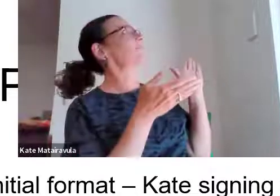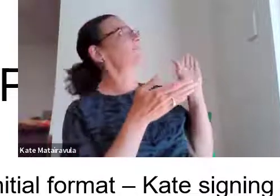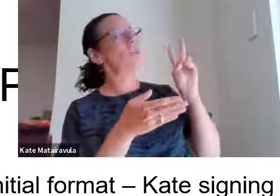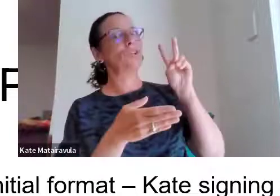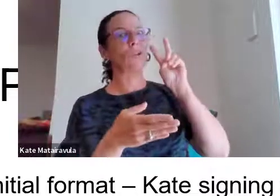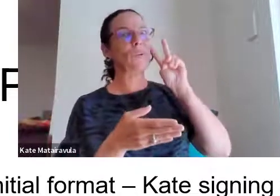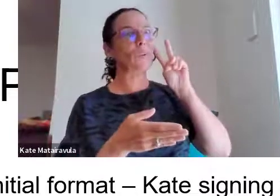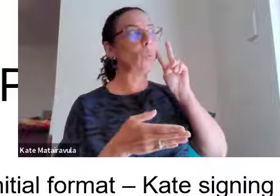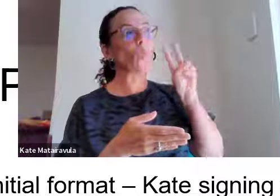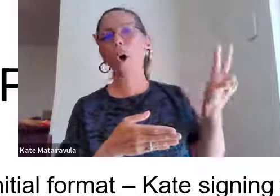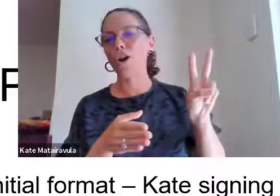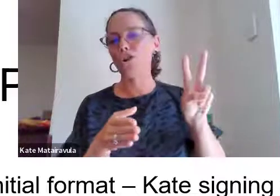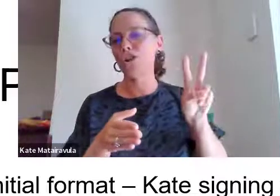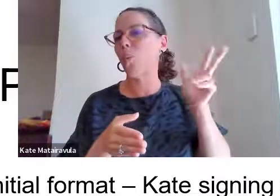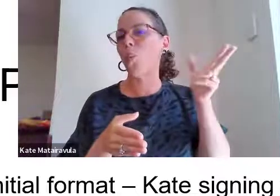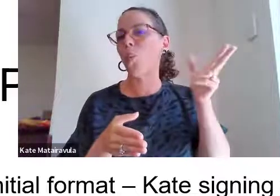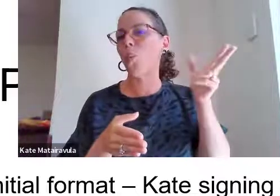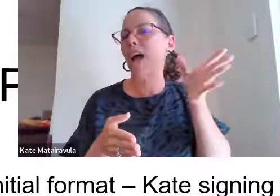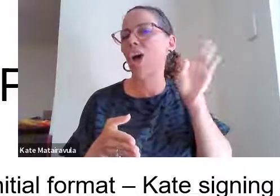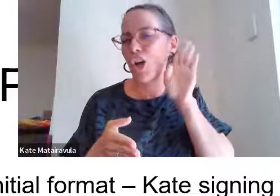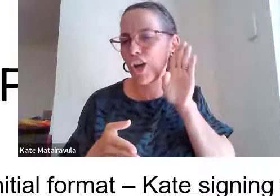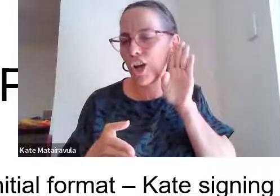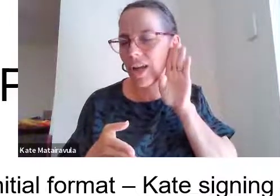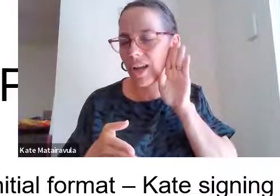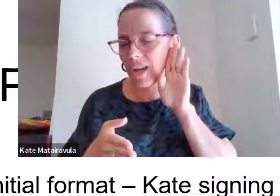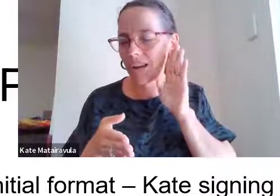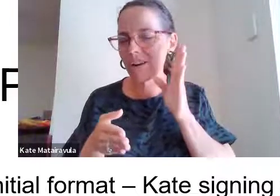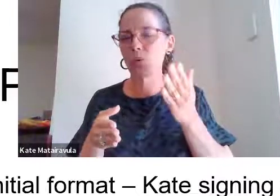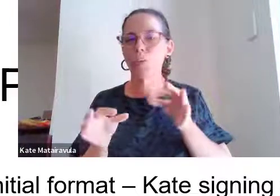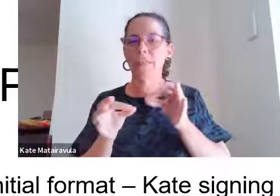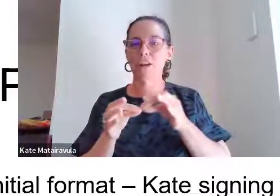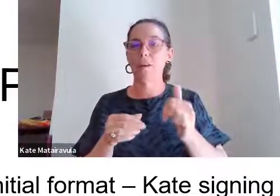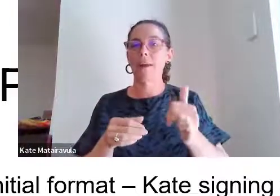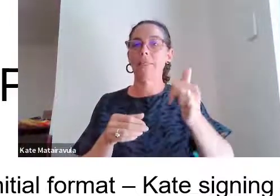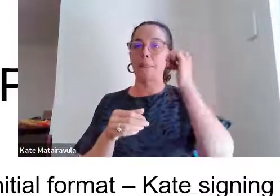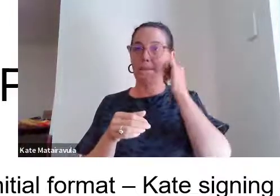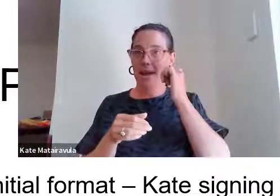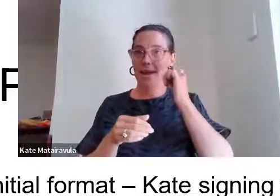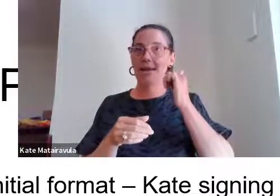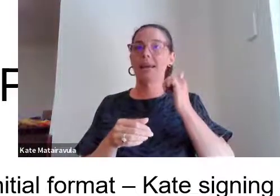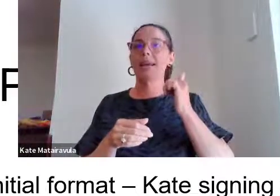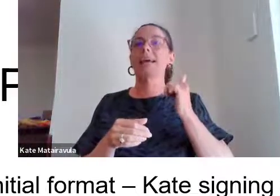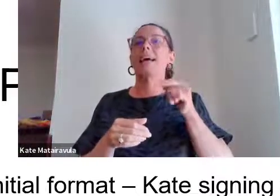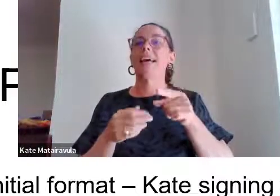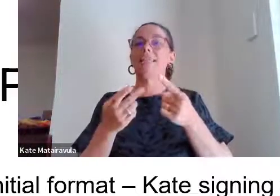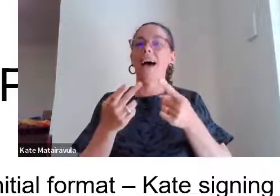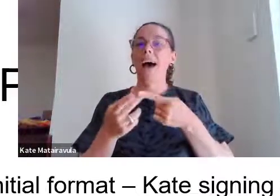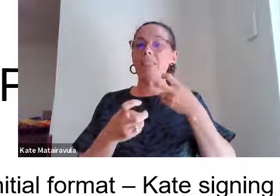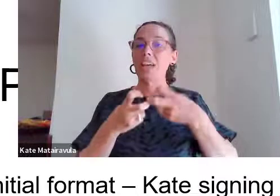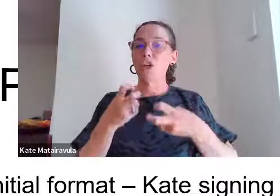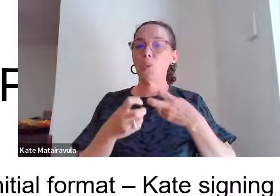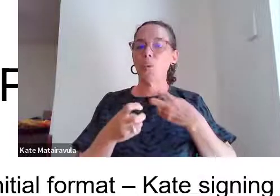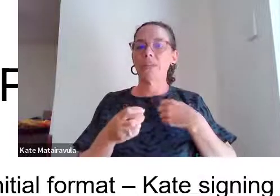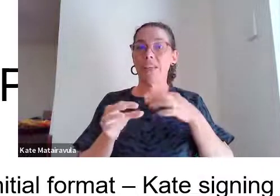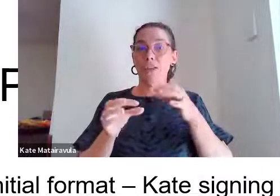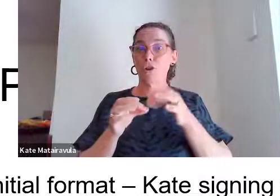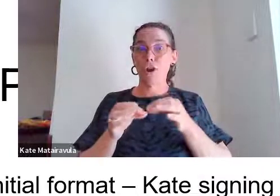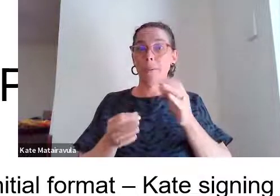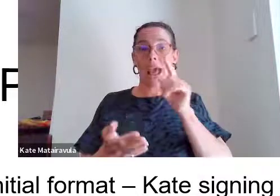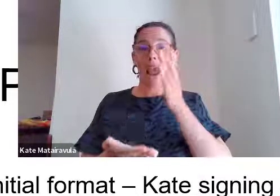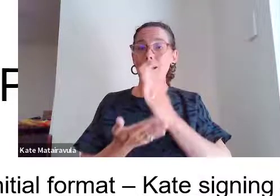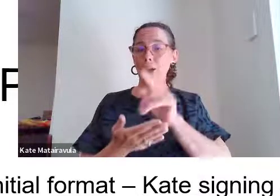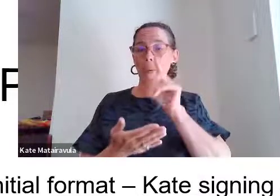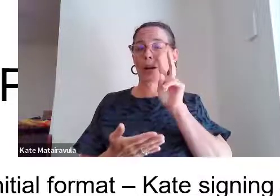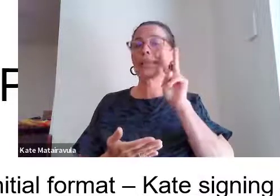audience, because they would naturally turn to see who's speaking. So they were listening to the interpreter's voice and would turn to look at the interpreter standing at the back of the